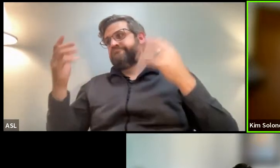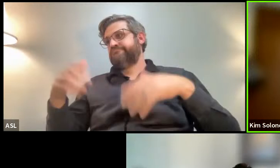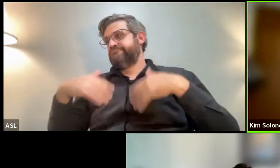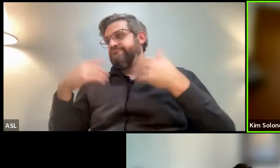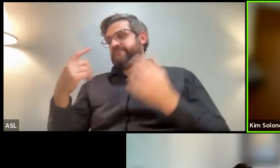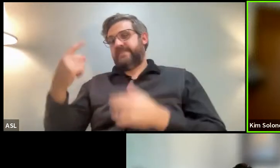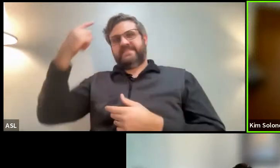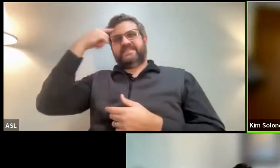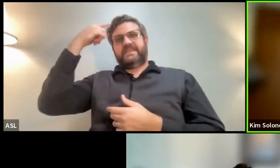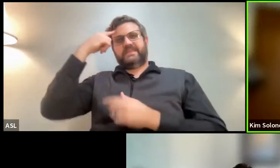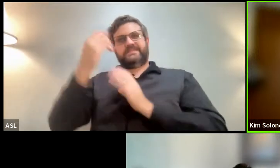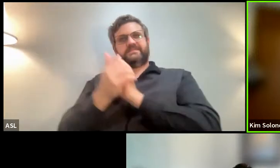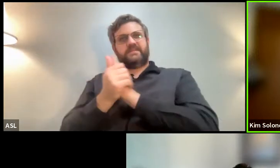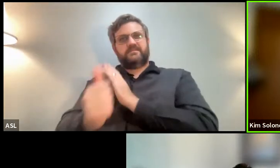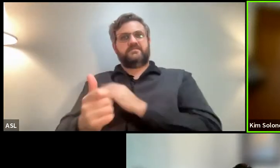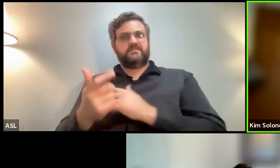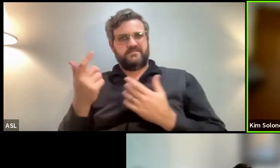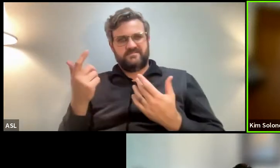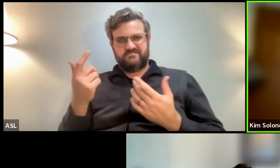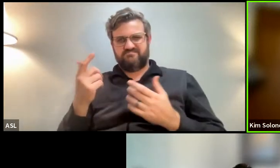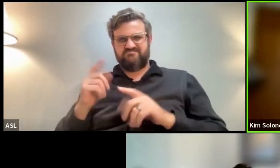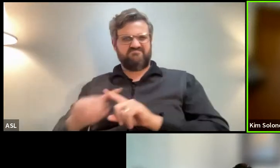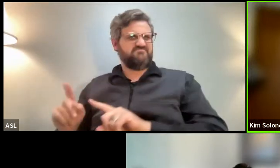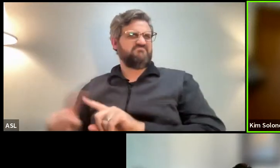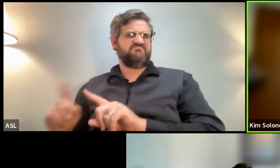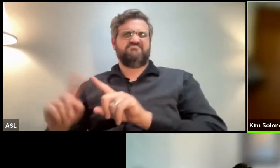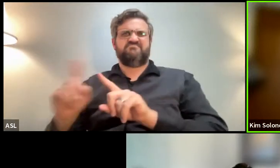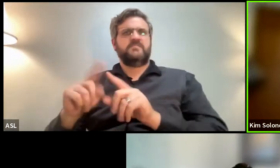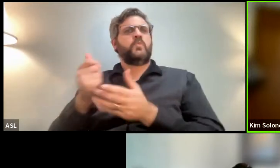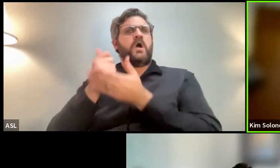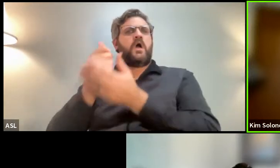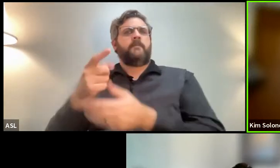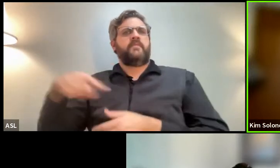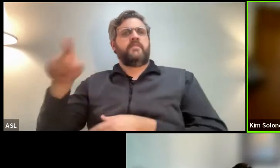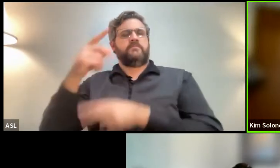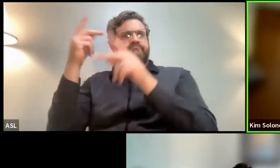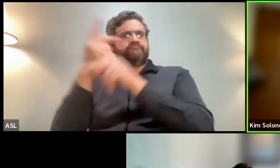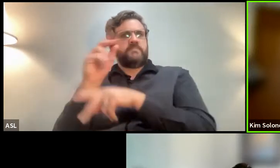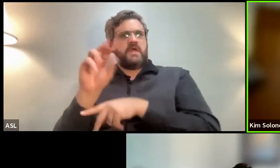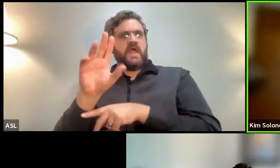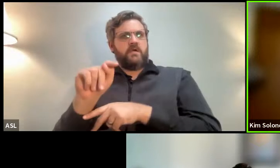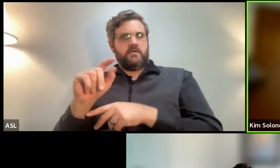thinking skills, all sorts of things to help them figure out how to better